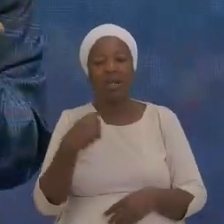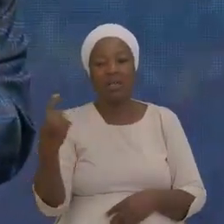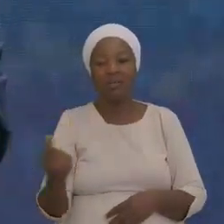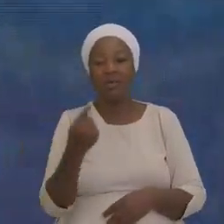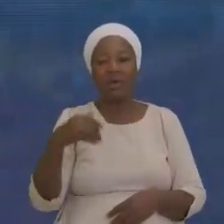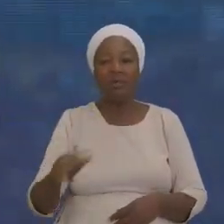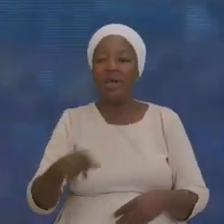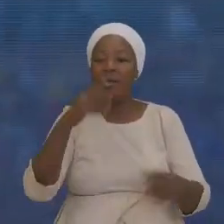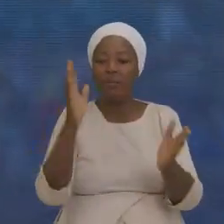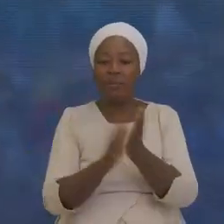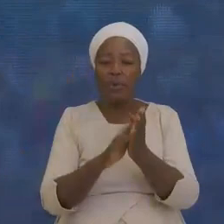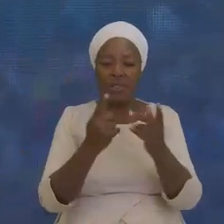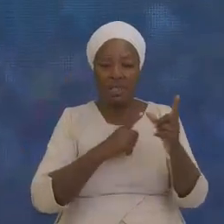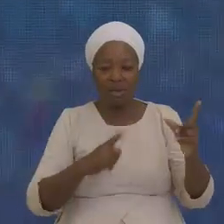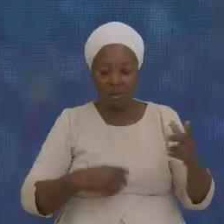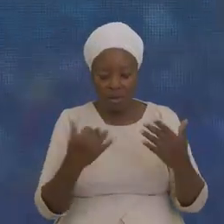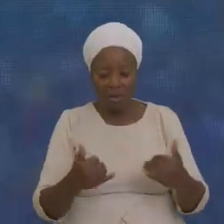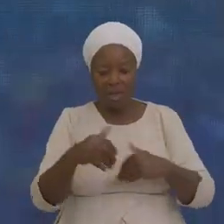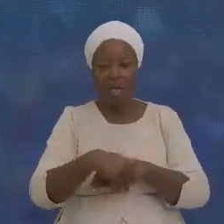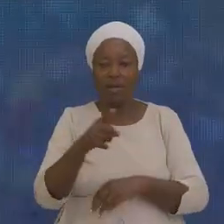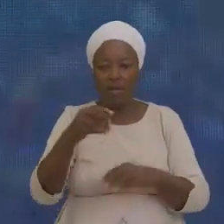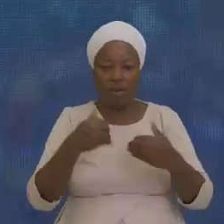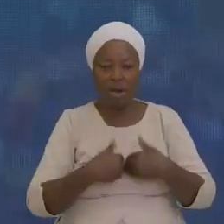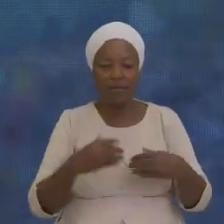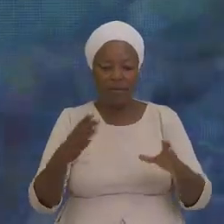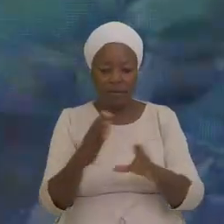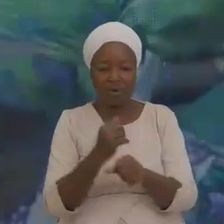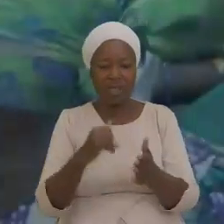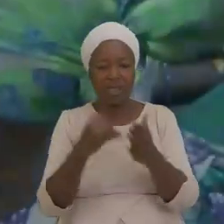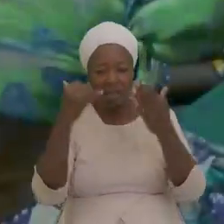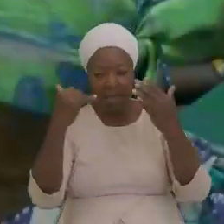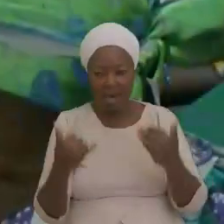Praise the Lord tonight, you have got it already.